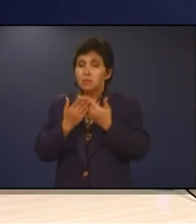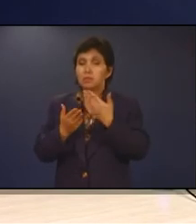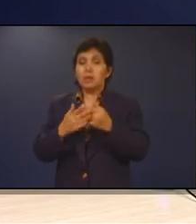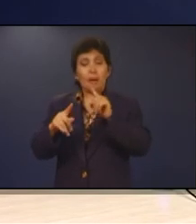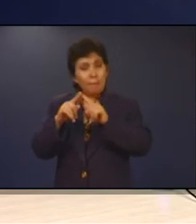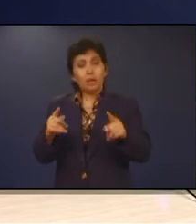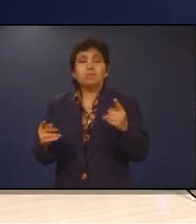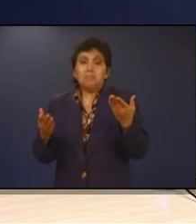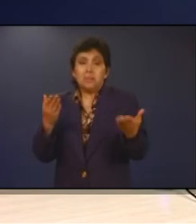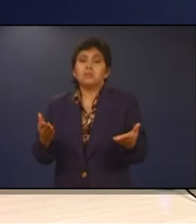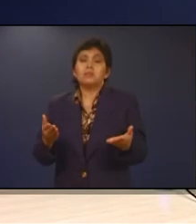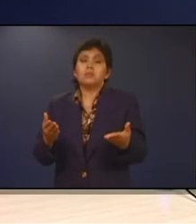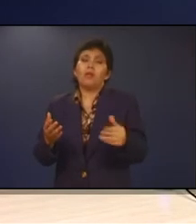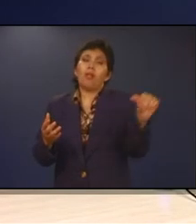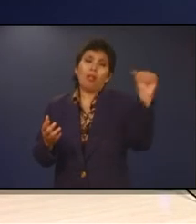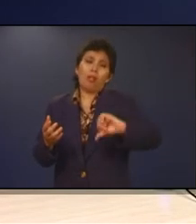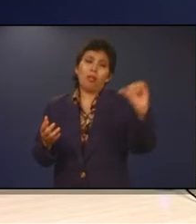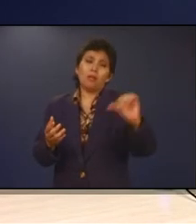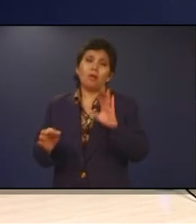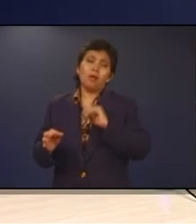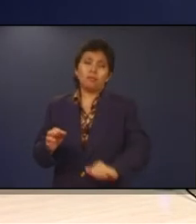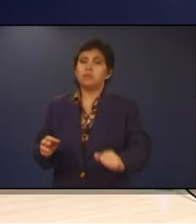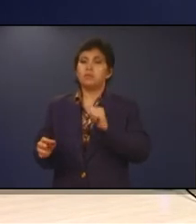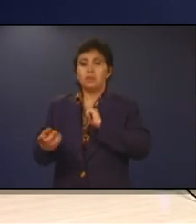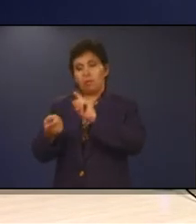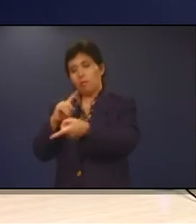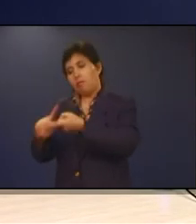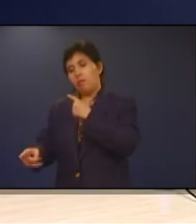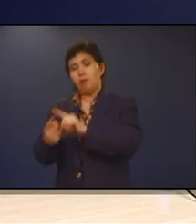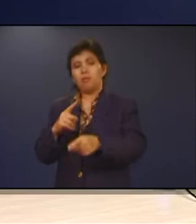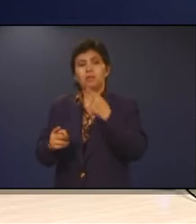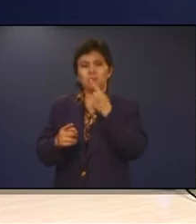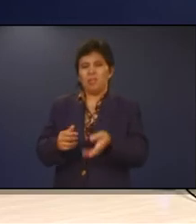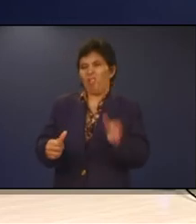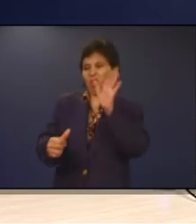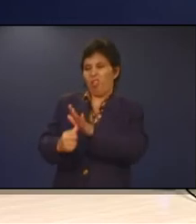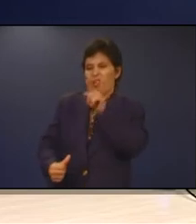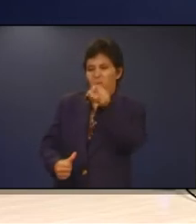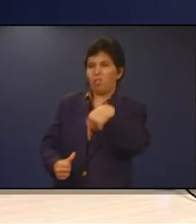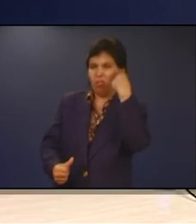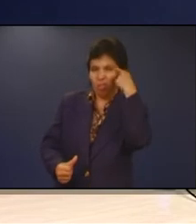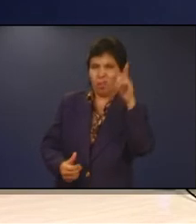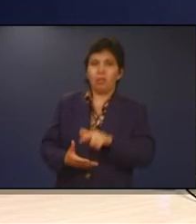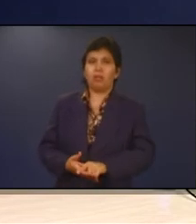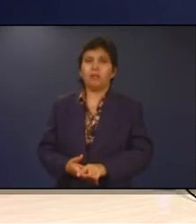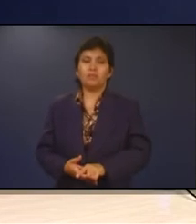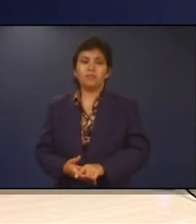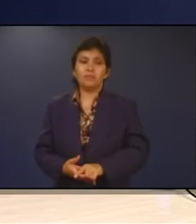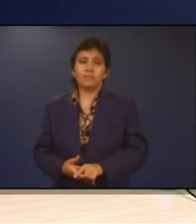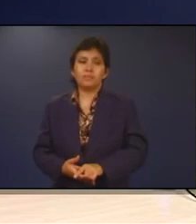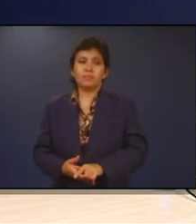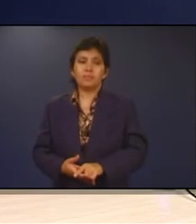you good. But you might just lose out realistically or with your friends, or your friends might think, what are you thinking?